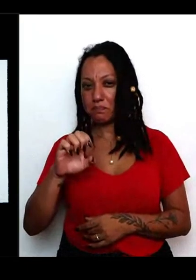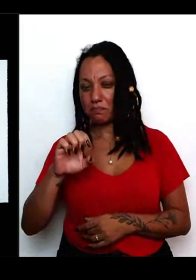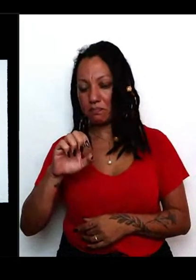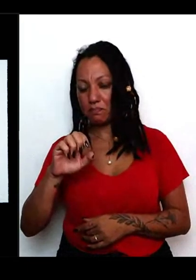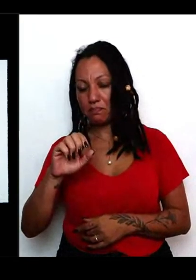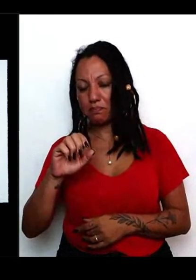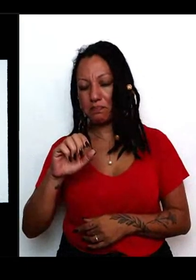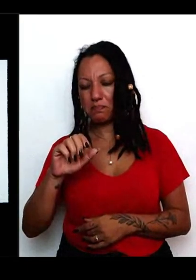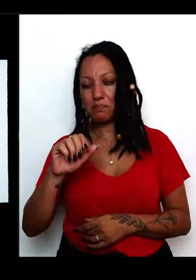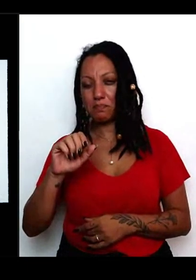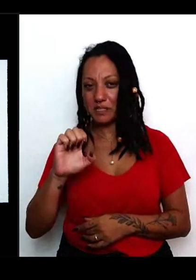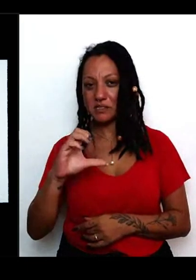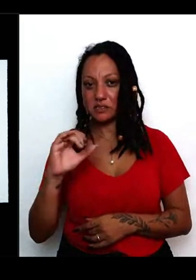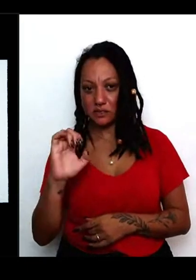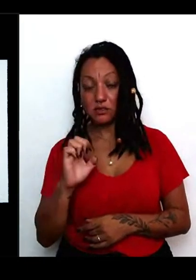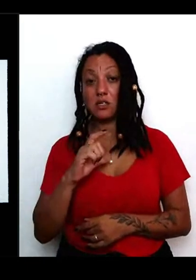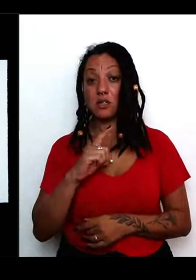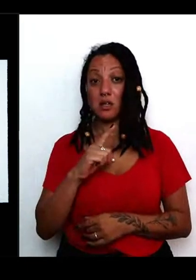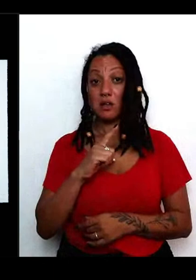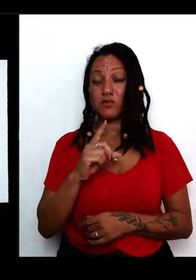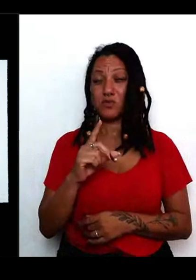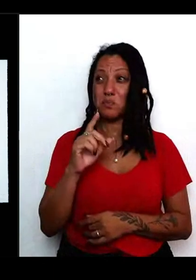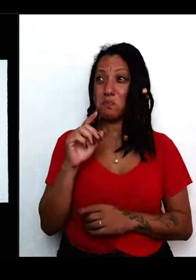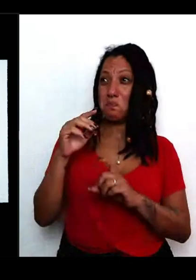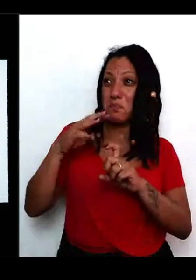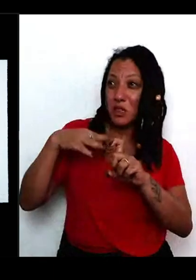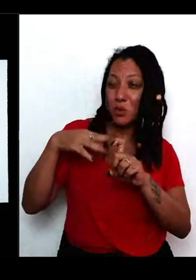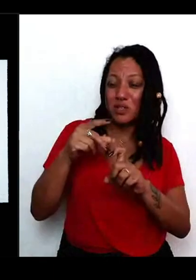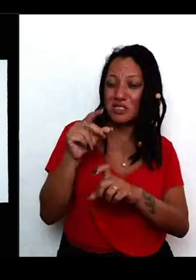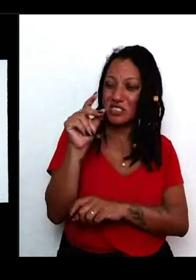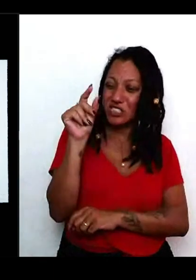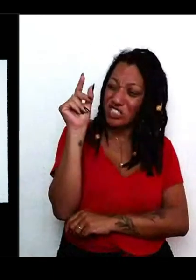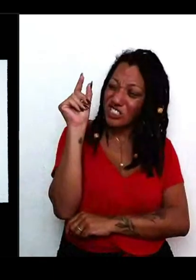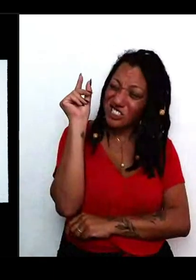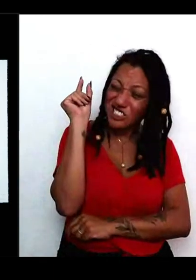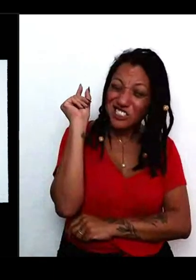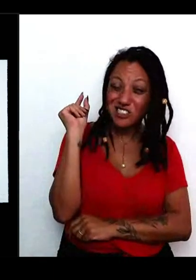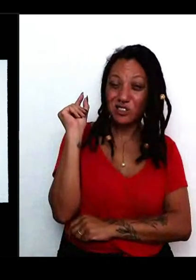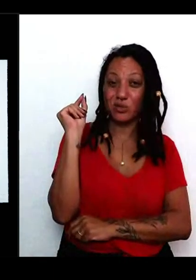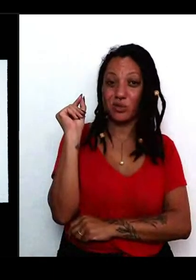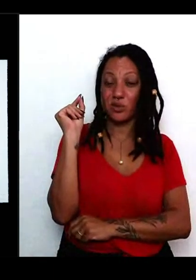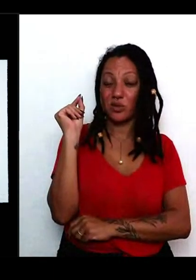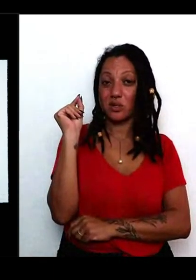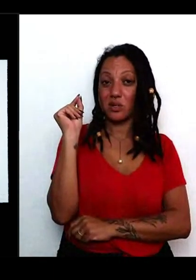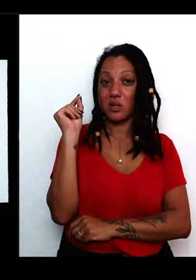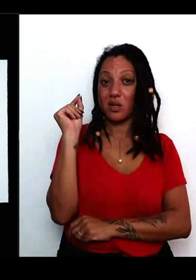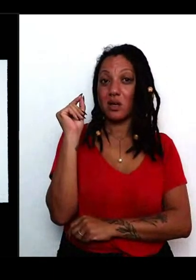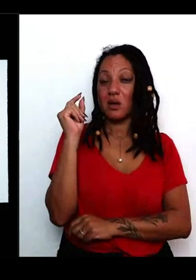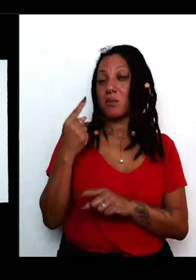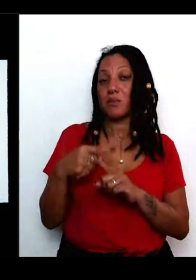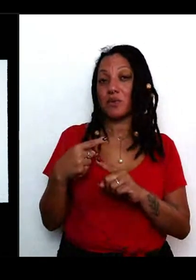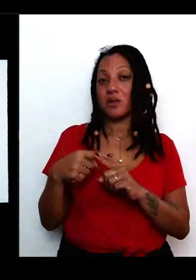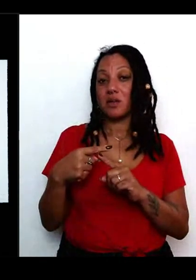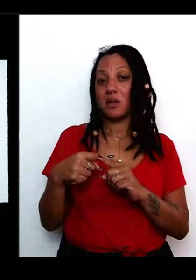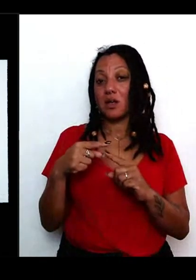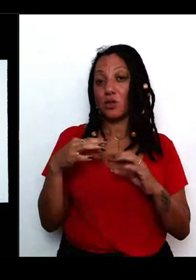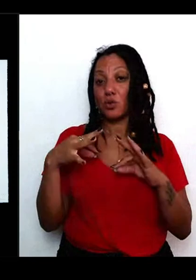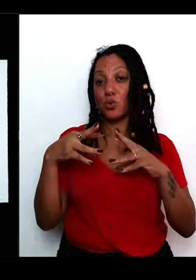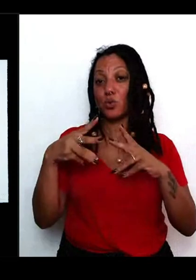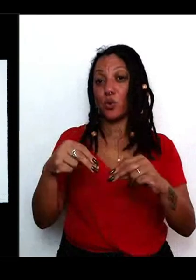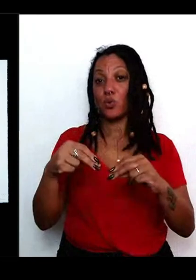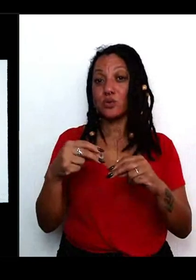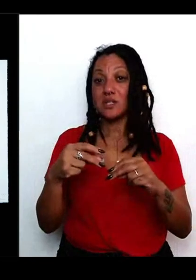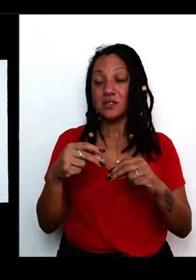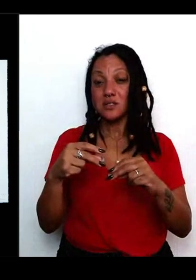creatures of the sea are imperiled a Rainbow Warrior will come to save them on the right is